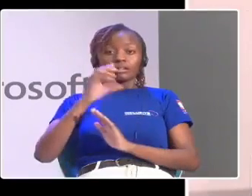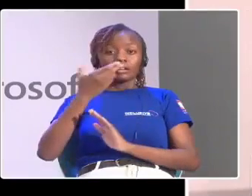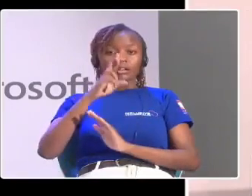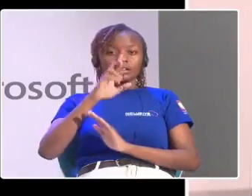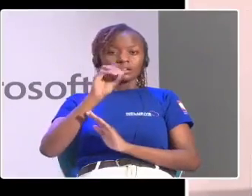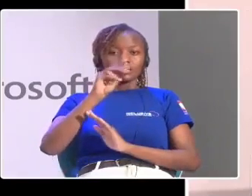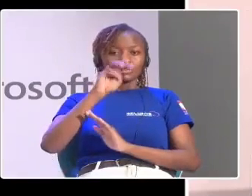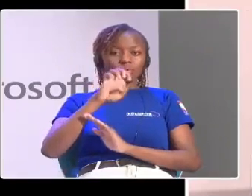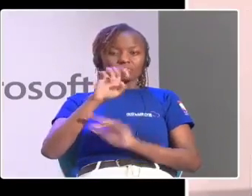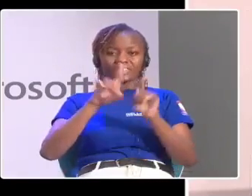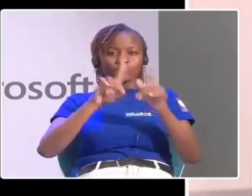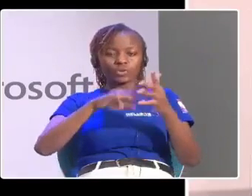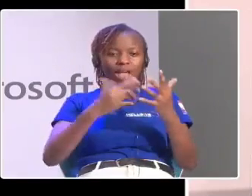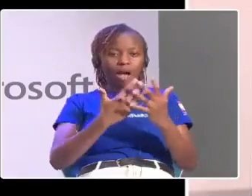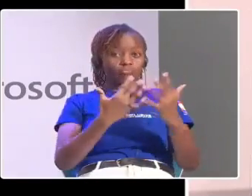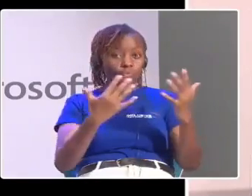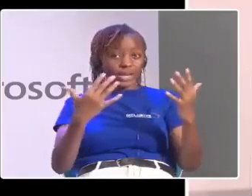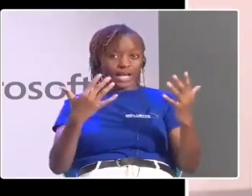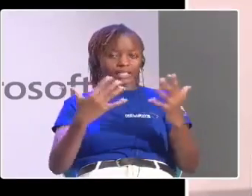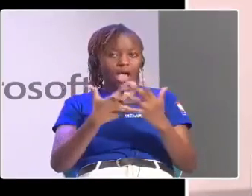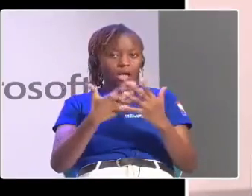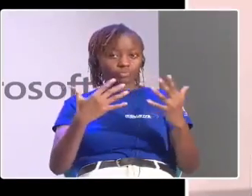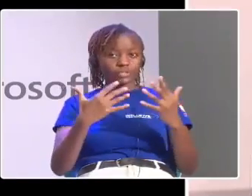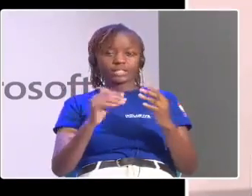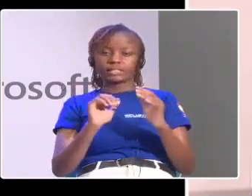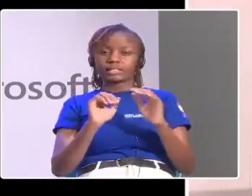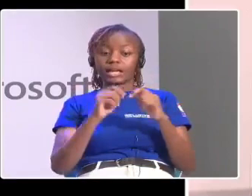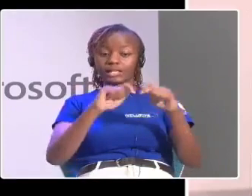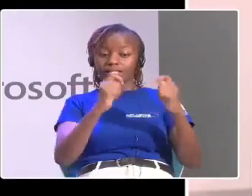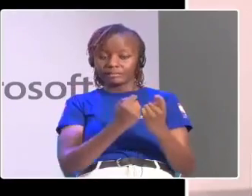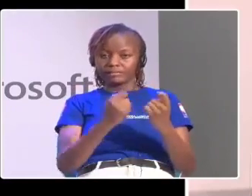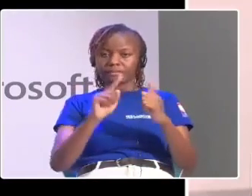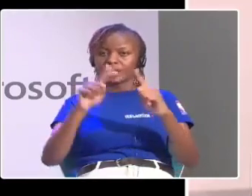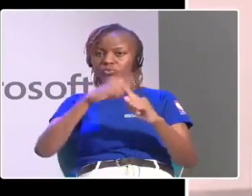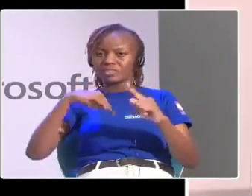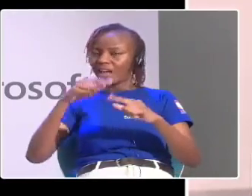product team. We sit now centrally, where we work across